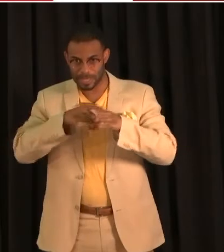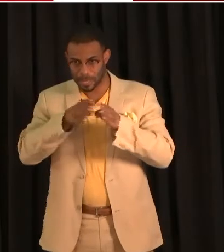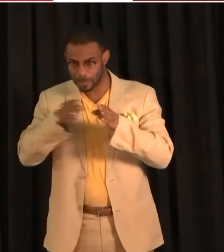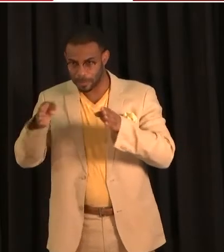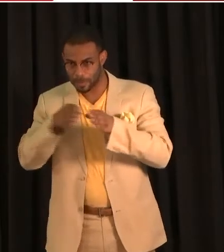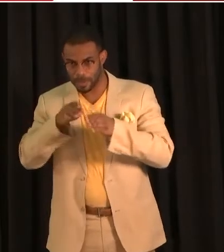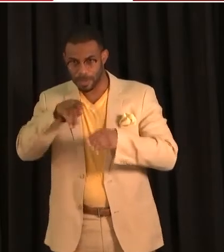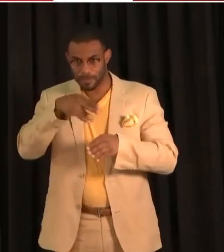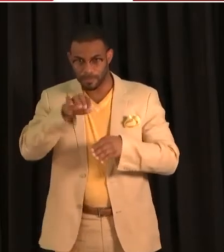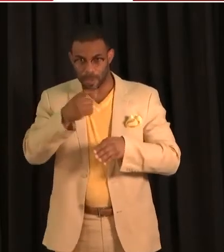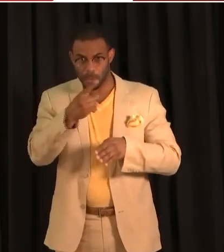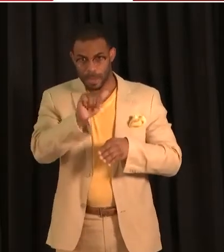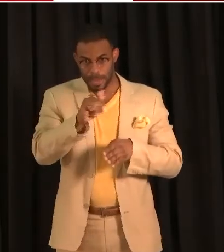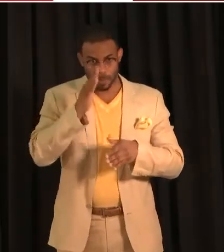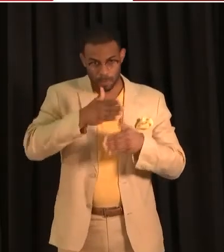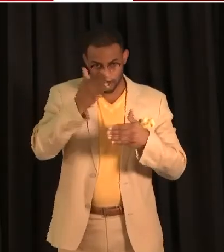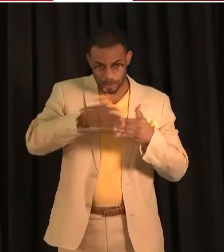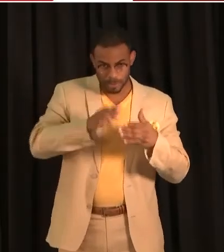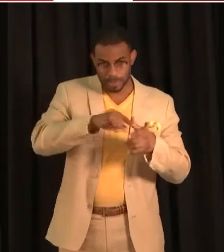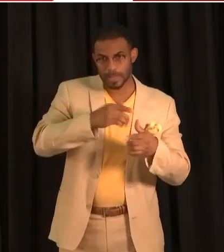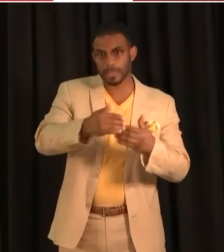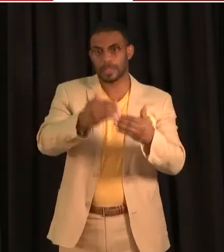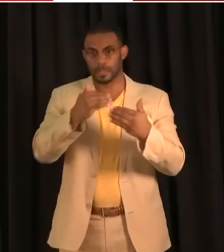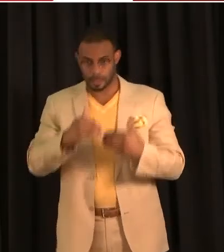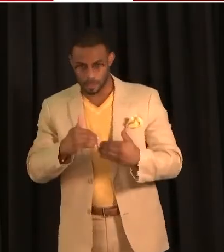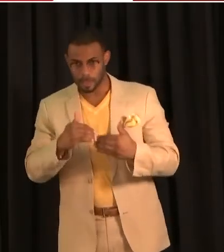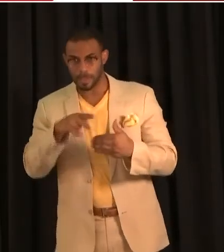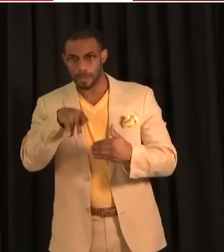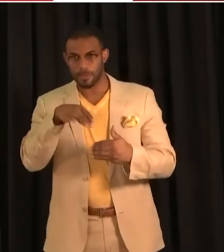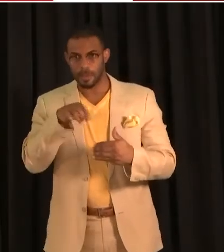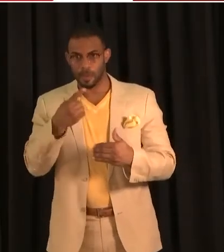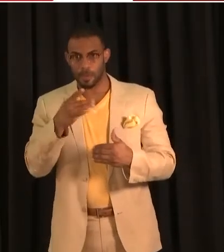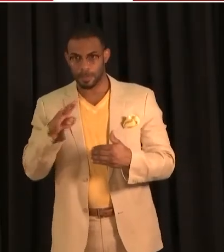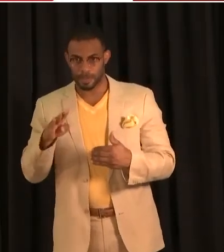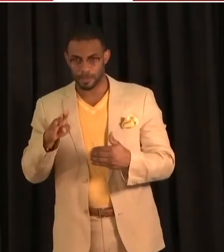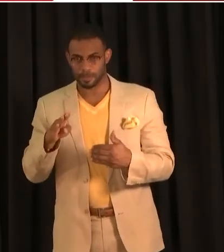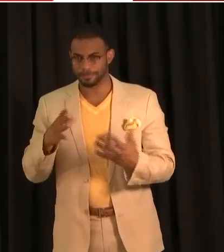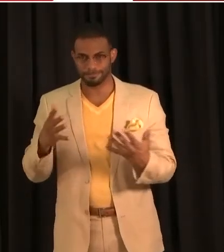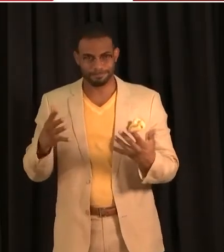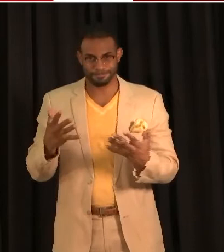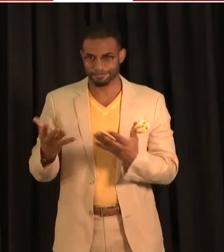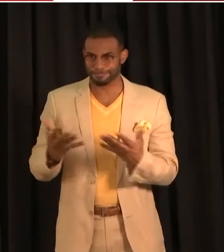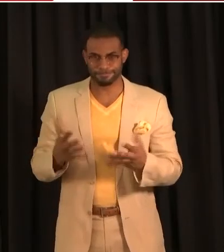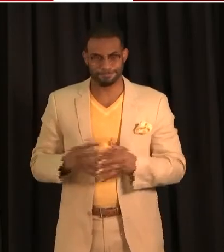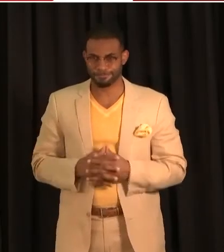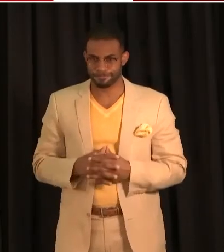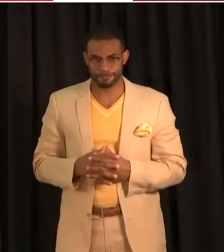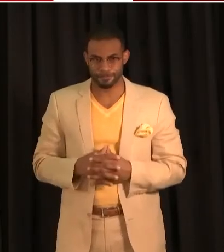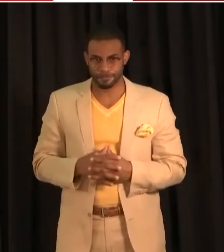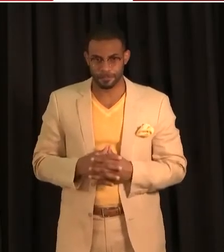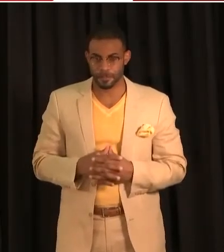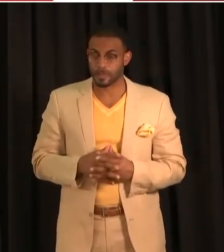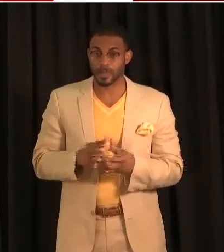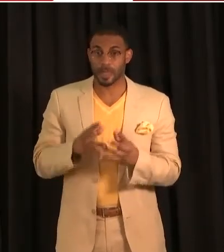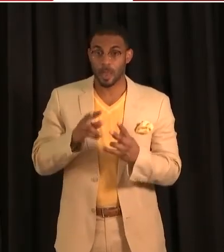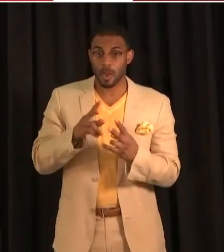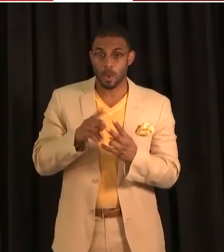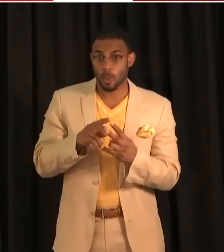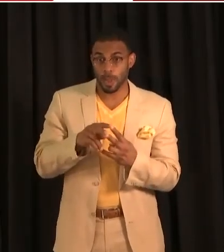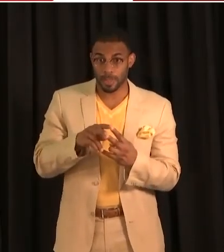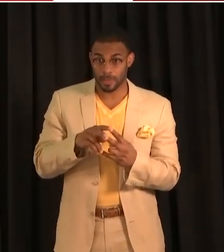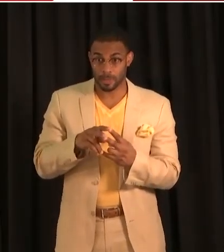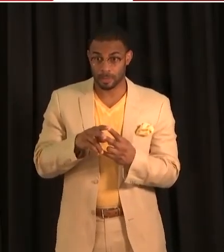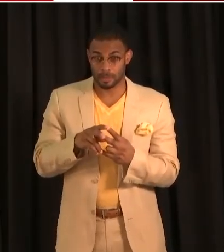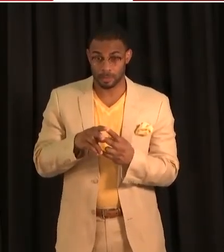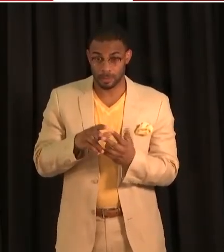what time period phase 1A will phase out, so to speak, and phase 1B will start, and whether